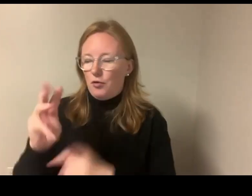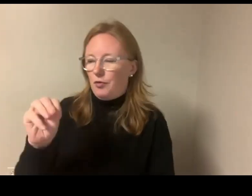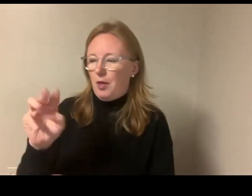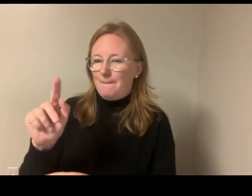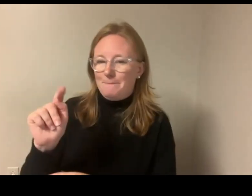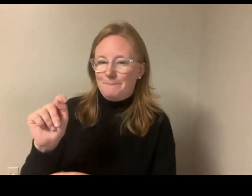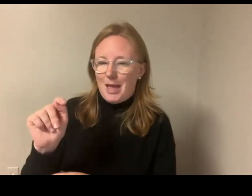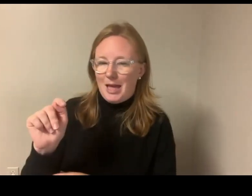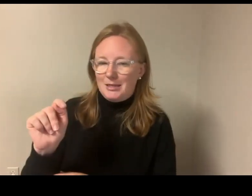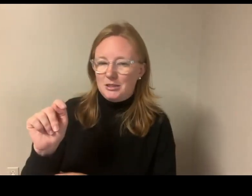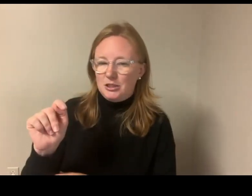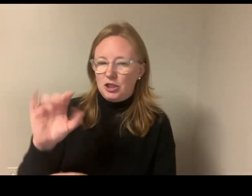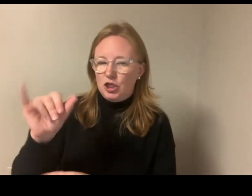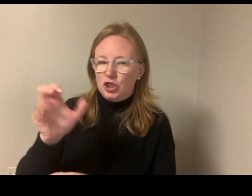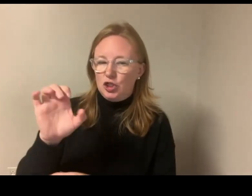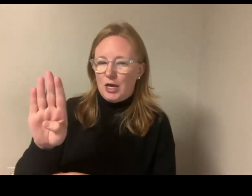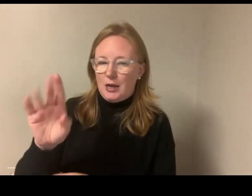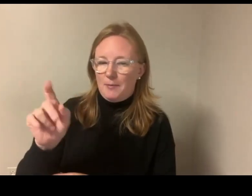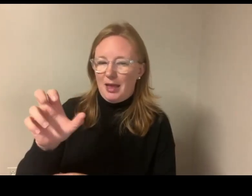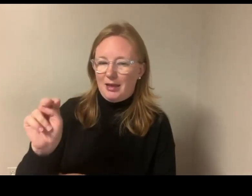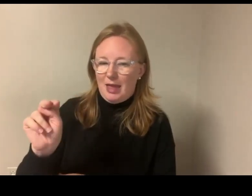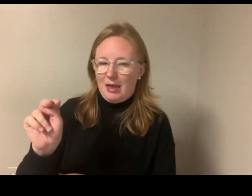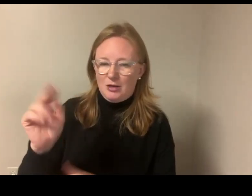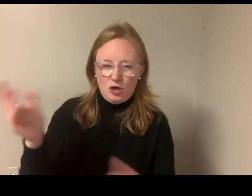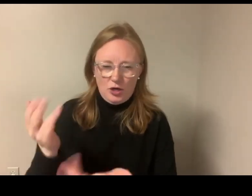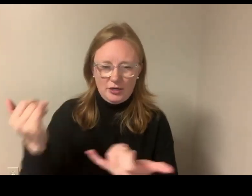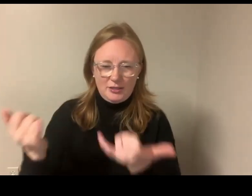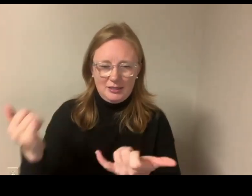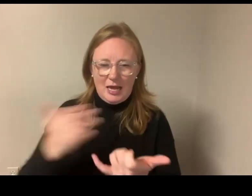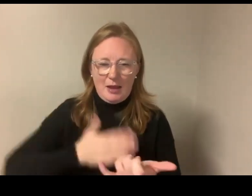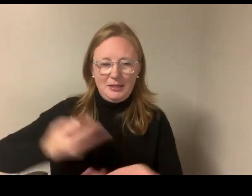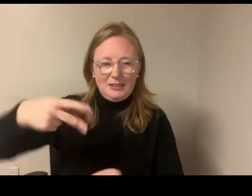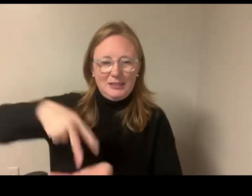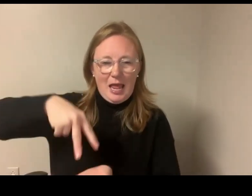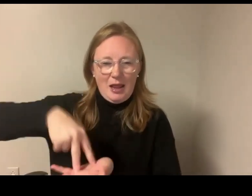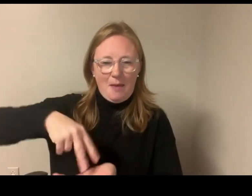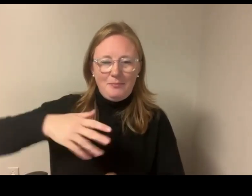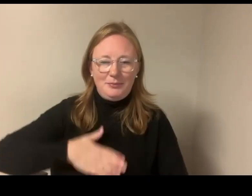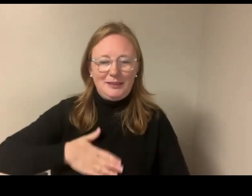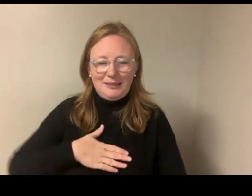Ken Thurston in the audience today. Raise a hand, stand up briefly. Don't be shy, guys.